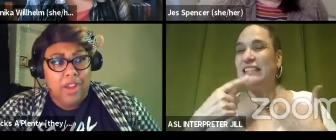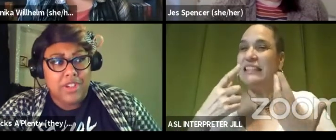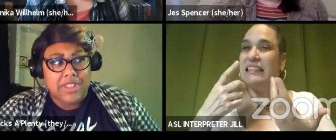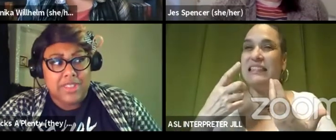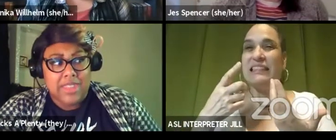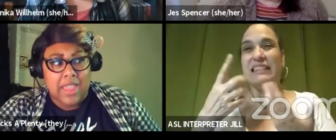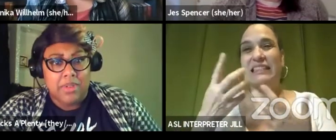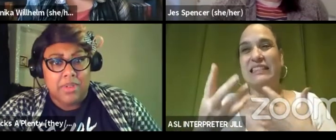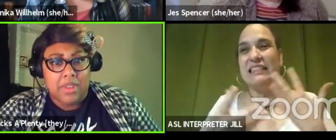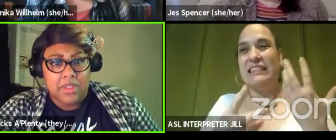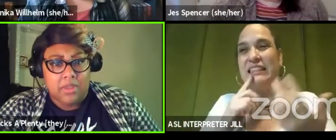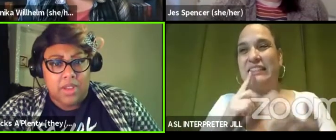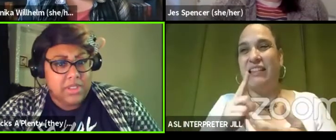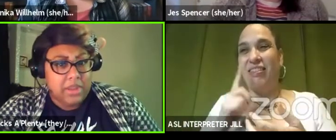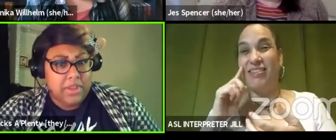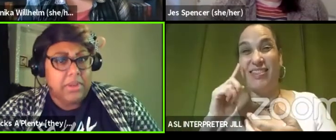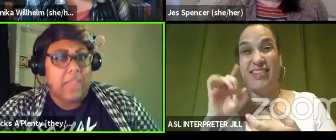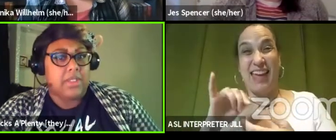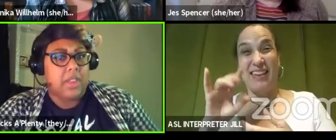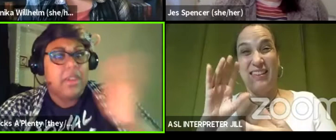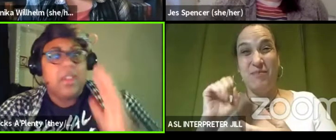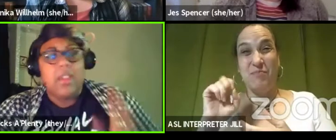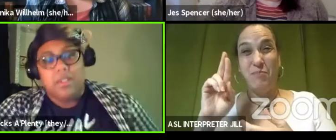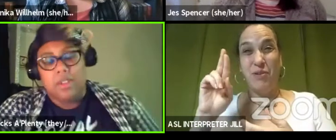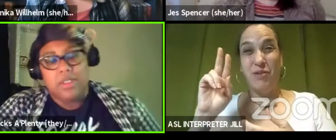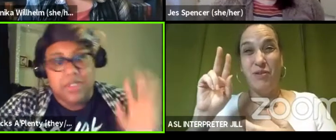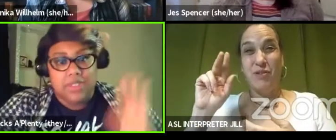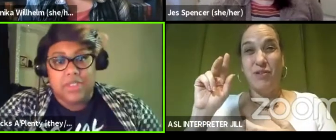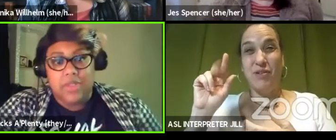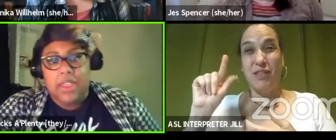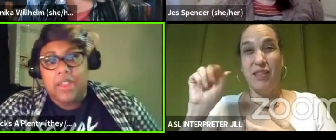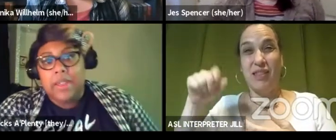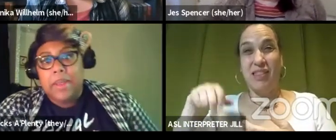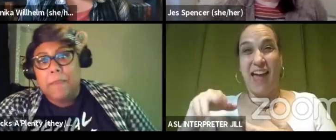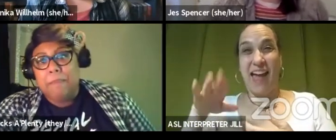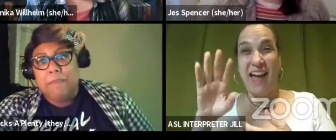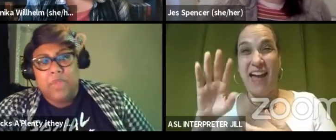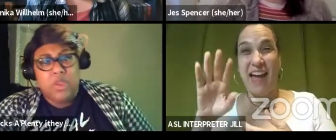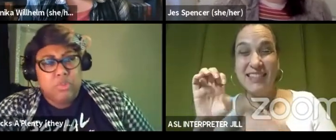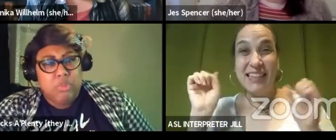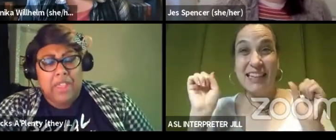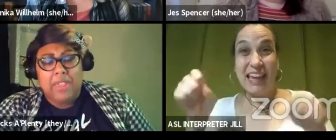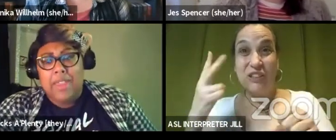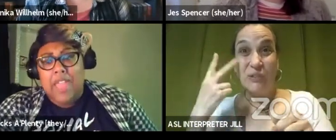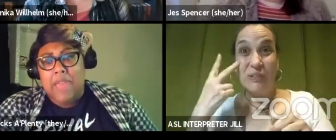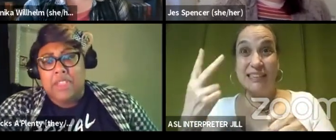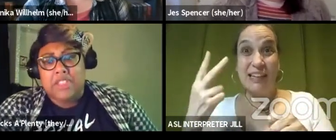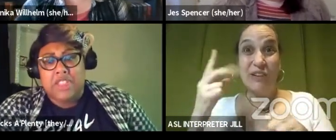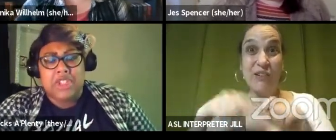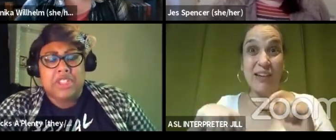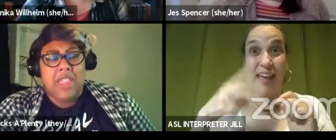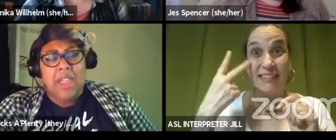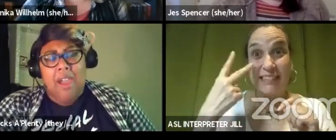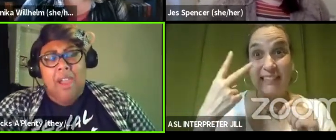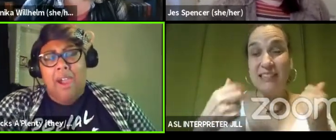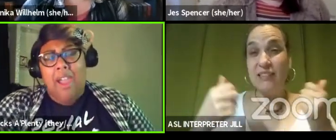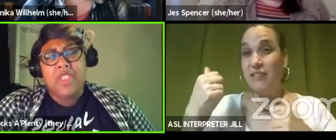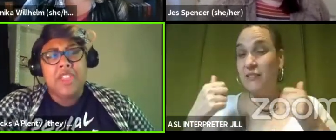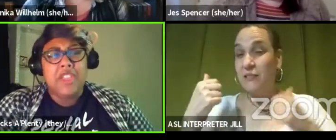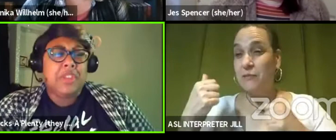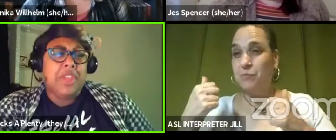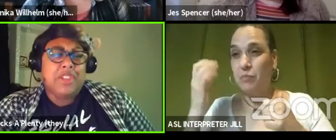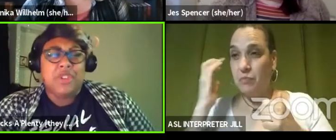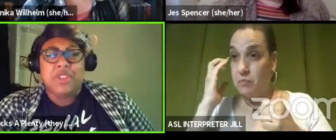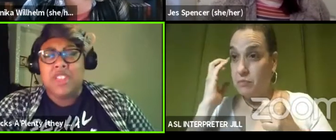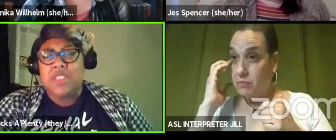how raunchy is this thing I'm doing? Is it raunchy? It's not raunchy. Okay, let's go. You can see this is fine. What's the car ride on the way home going to be like? And my son's just like, I think